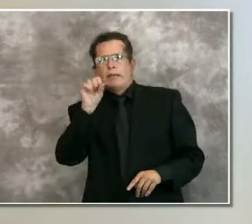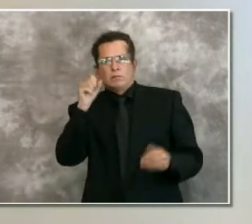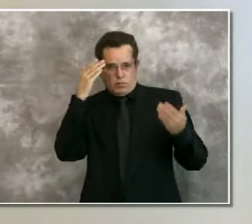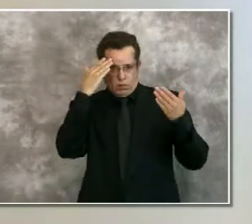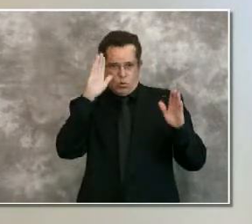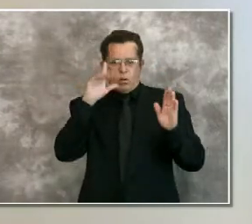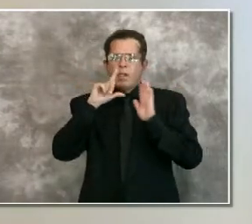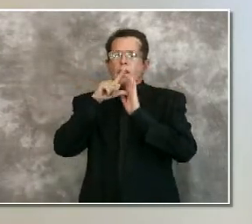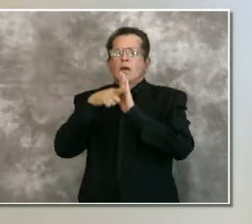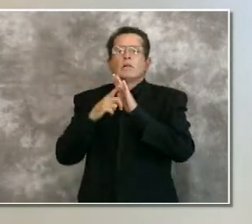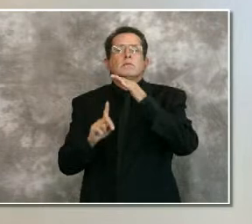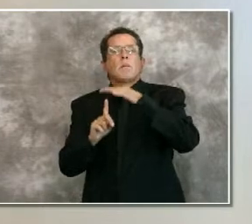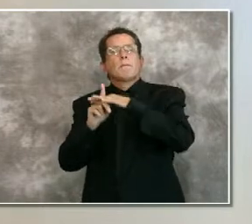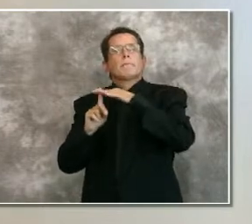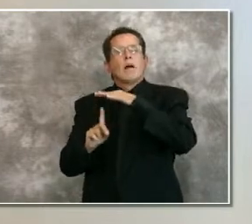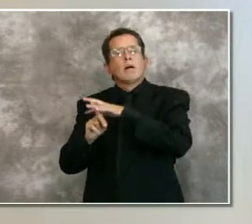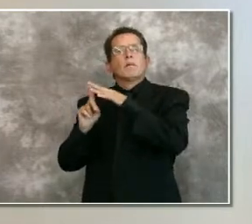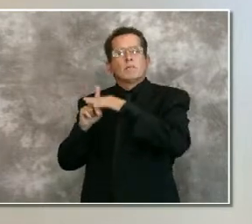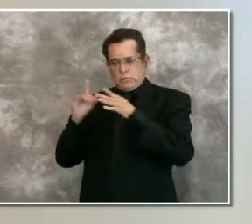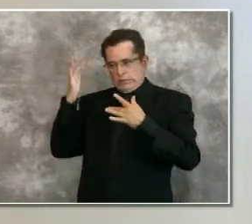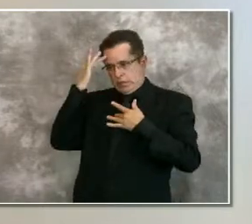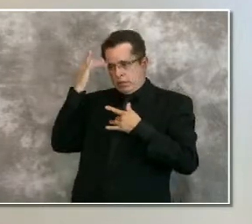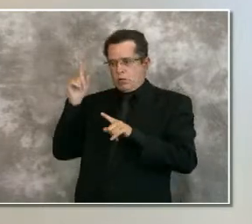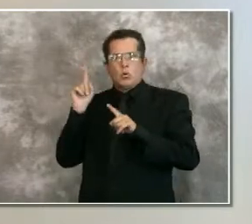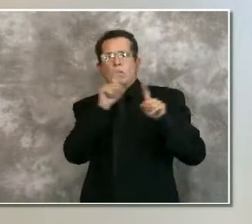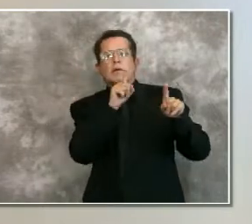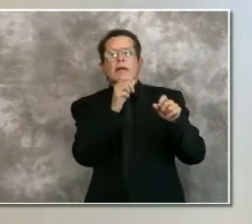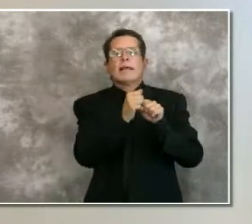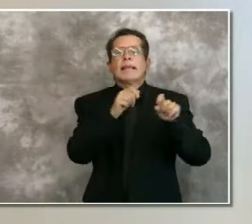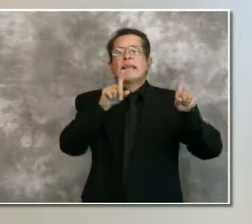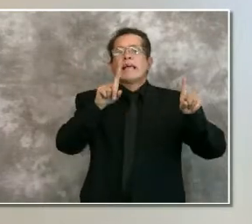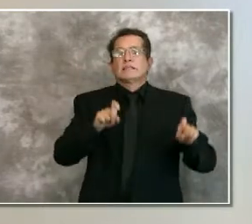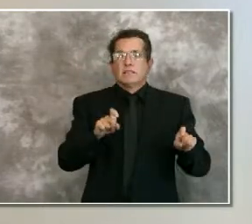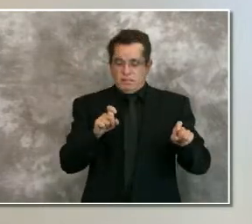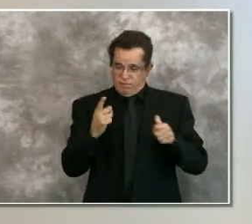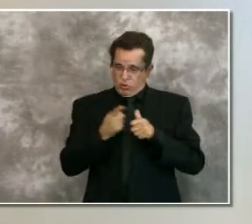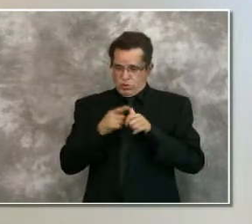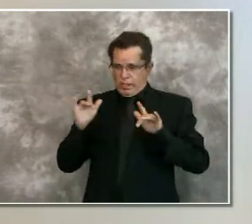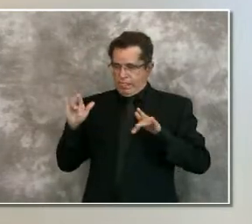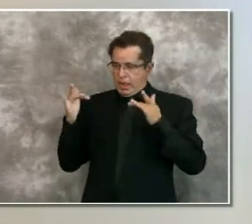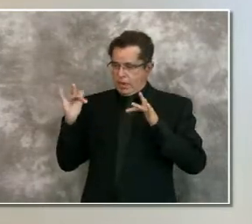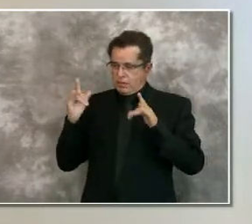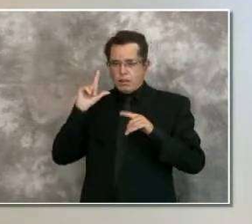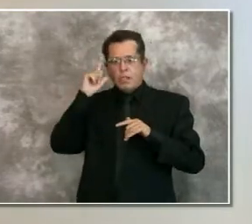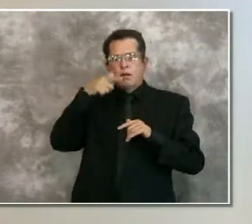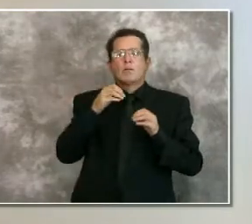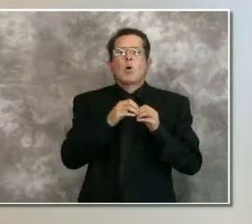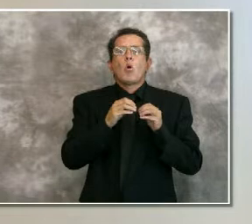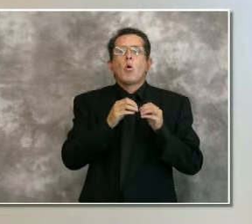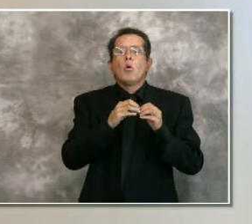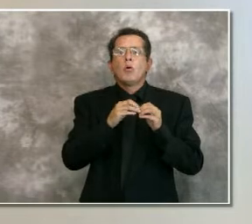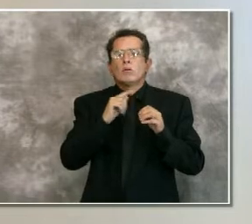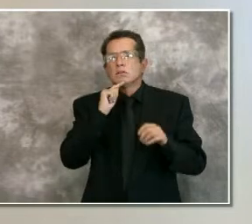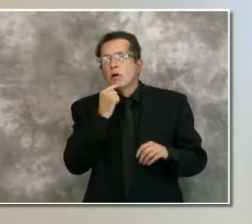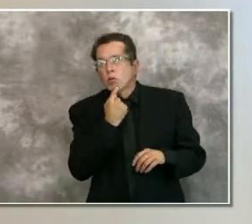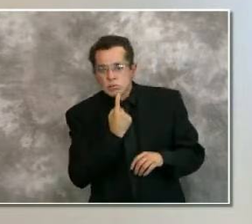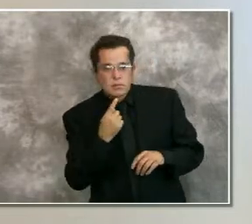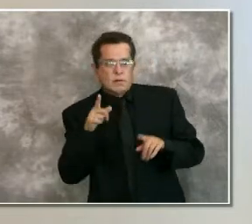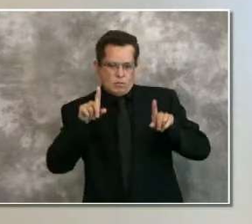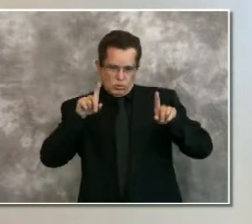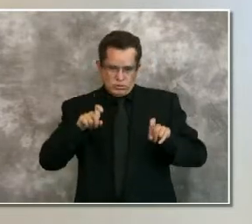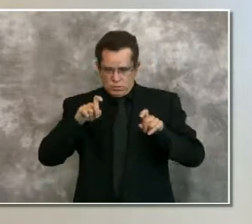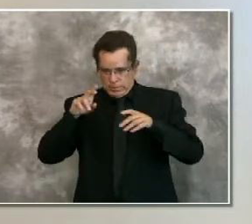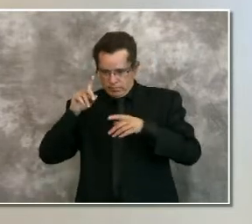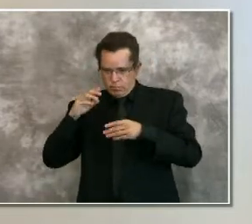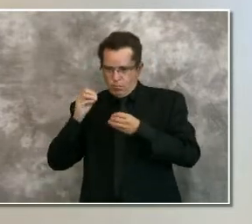see mild symptoms. Then you decide to get tested, and perhaps it takes a few days to get tested, and then it takes a few more days to get results. We